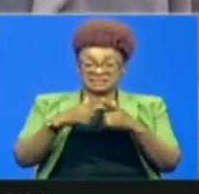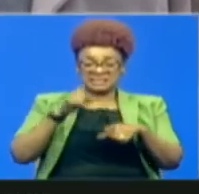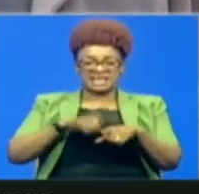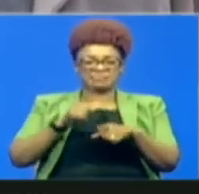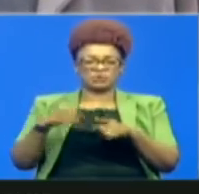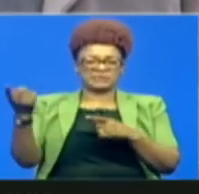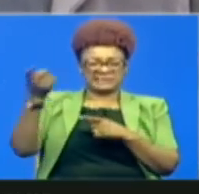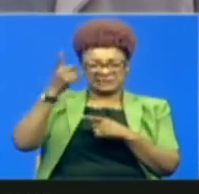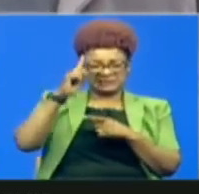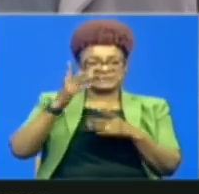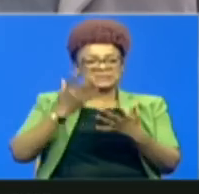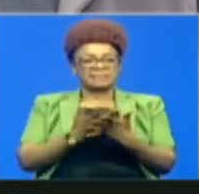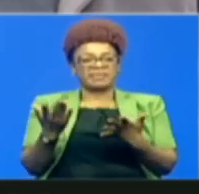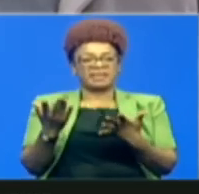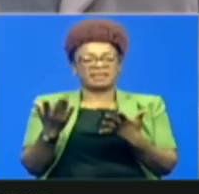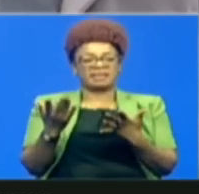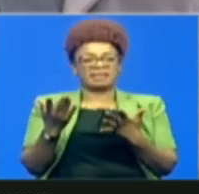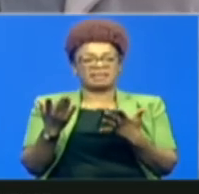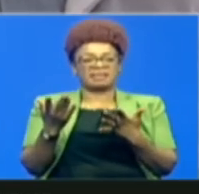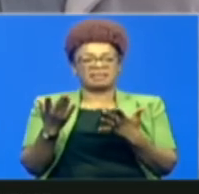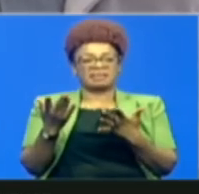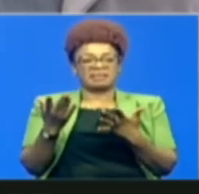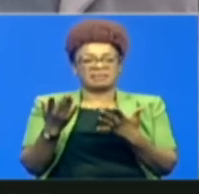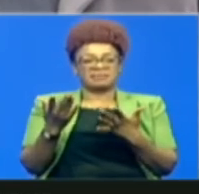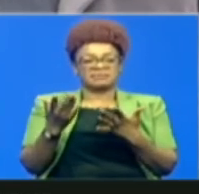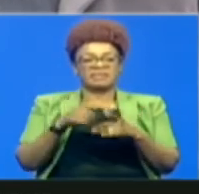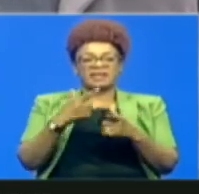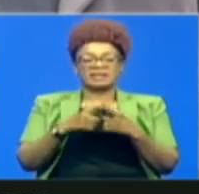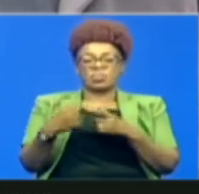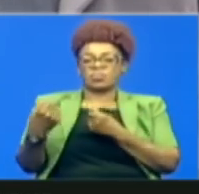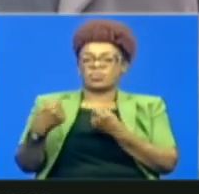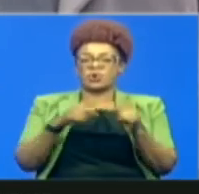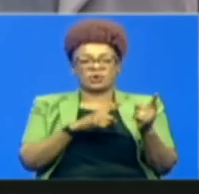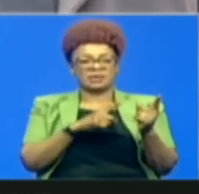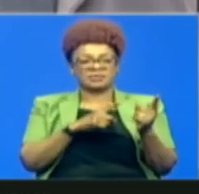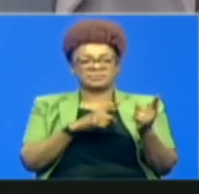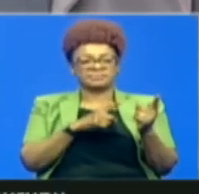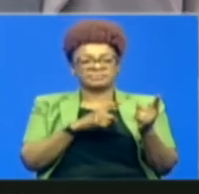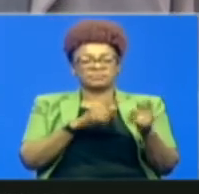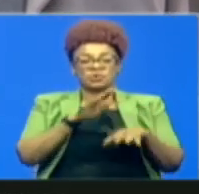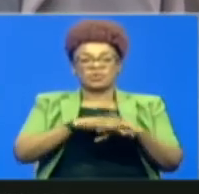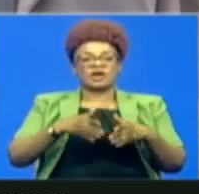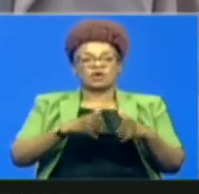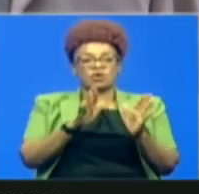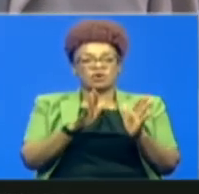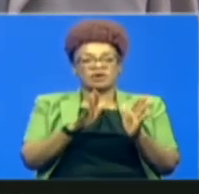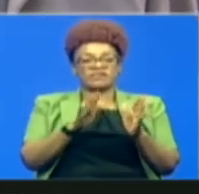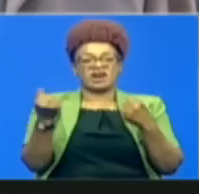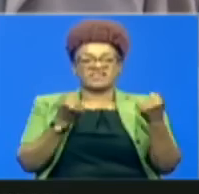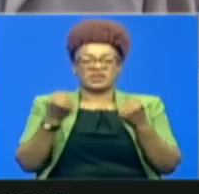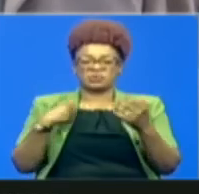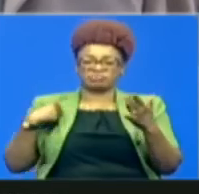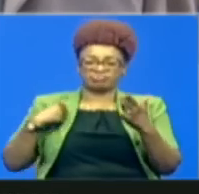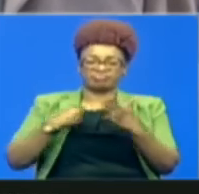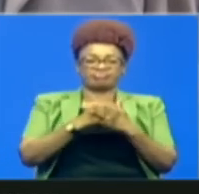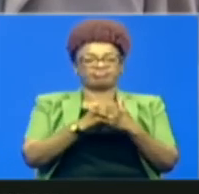by some sharp object, here and here, then she was thrown on the road for a vehicle to run. So